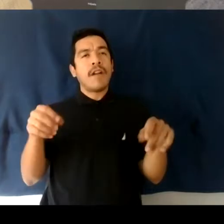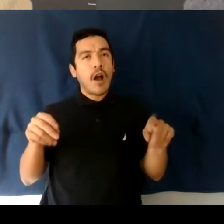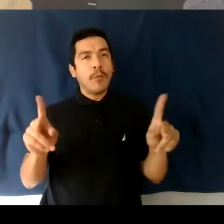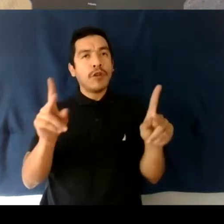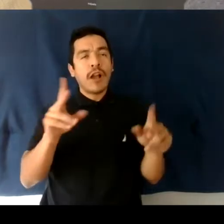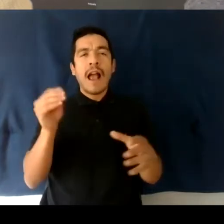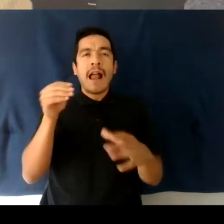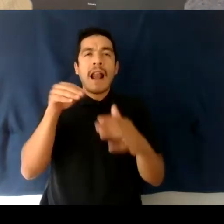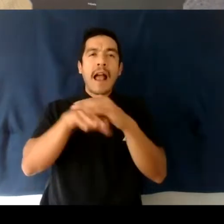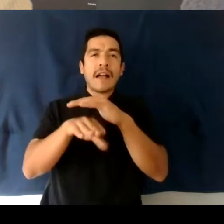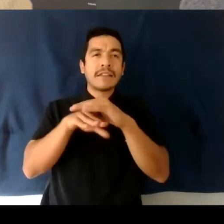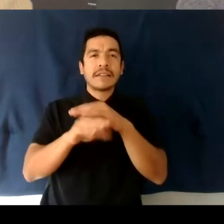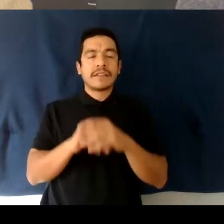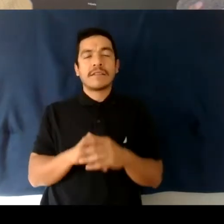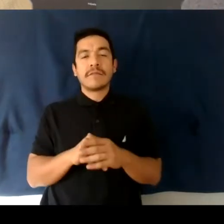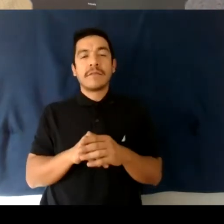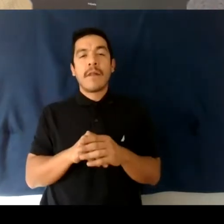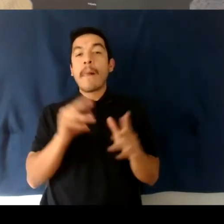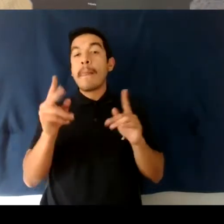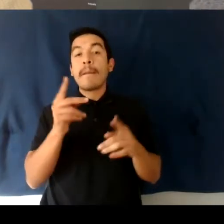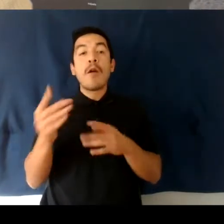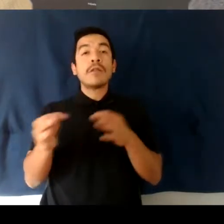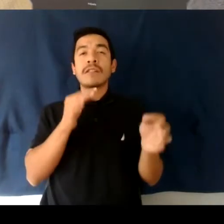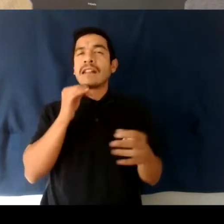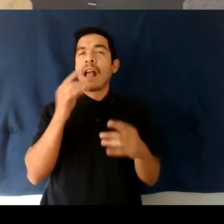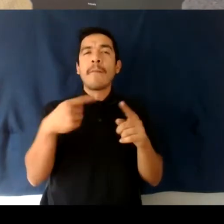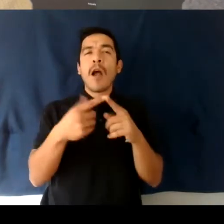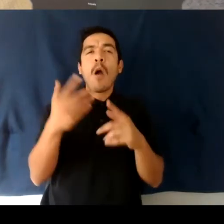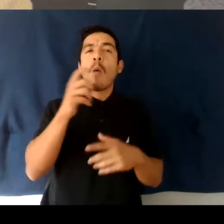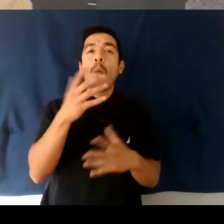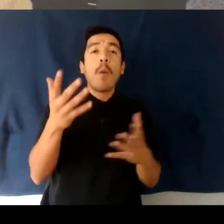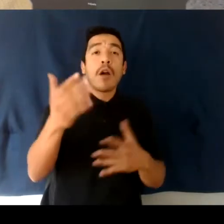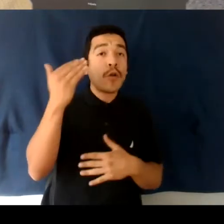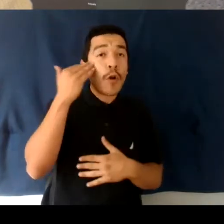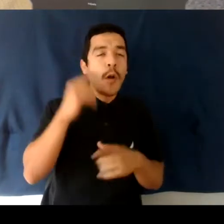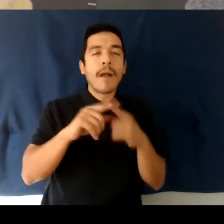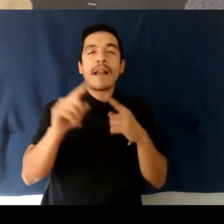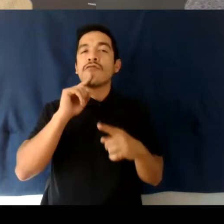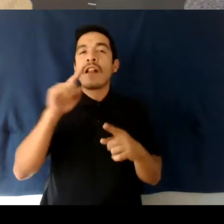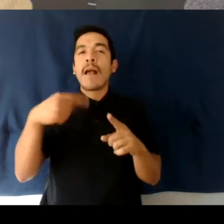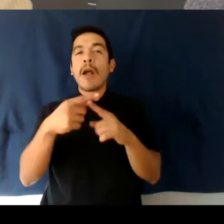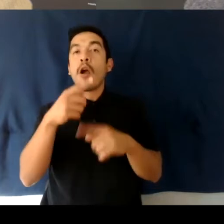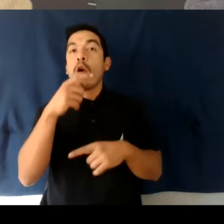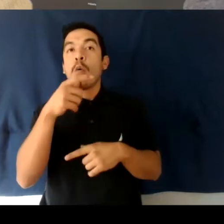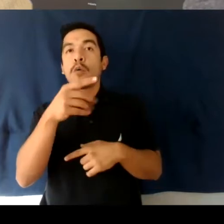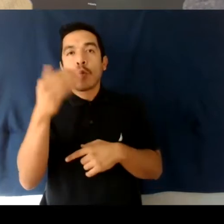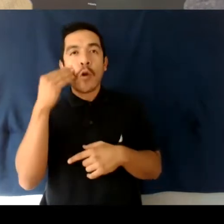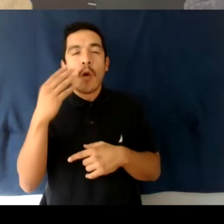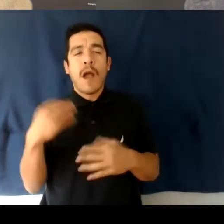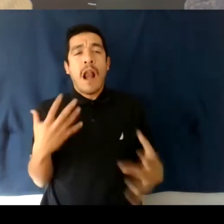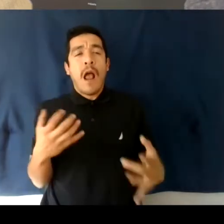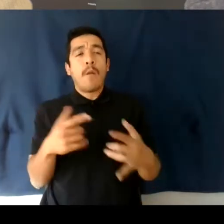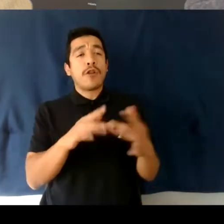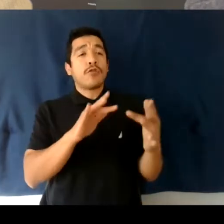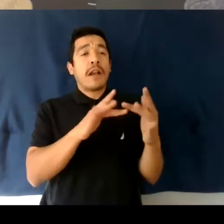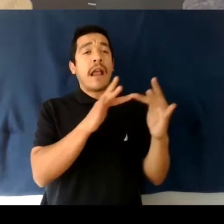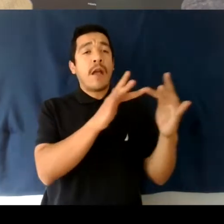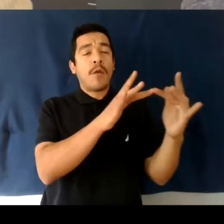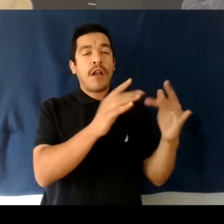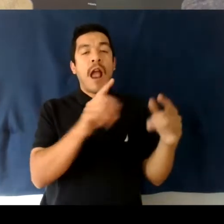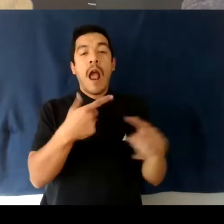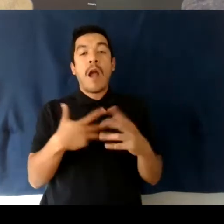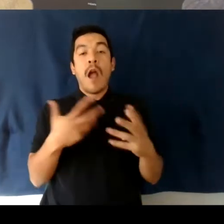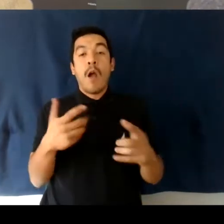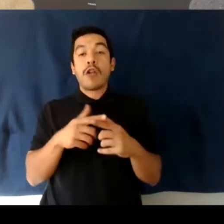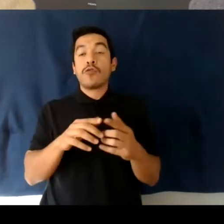Like, people always tell you it's not about what you know all the time, it's about who you know. And I wanted to network. And when I wanted to go to